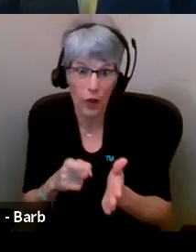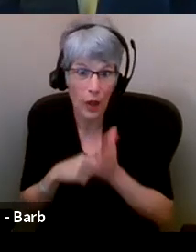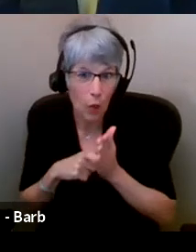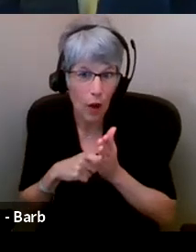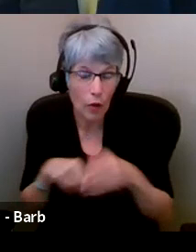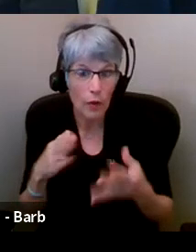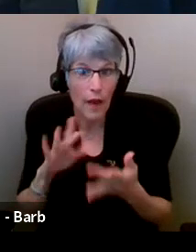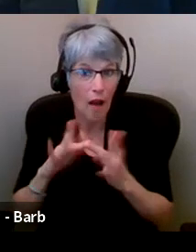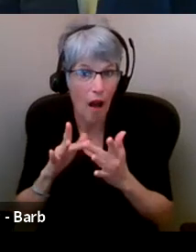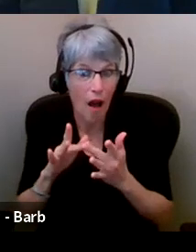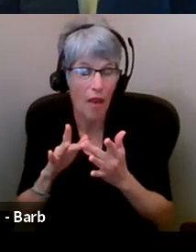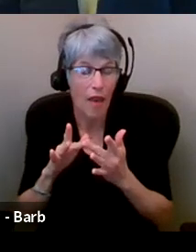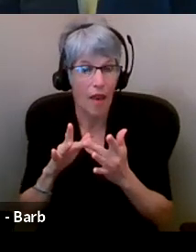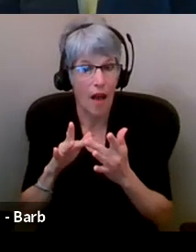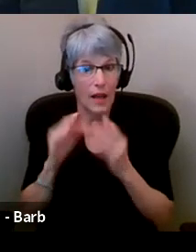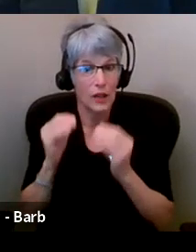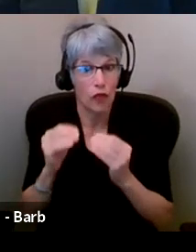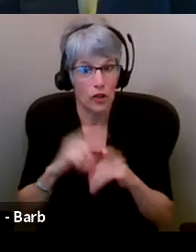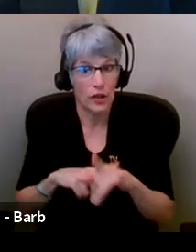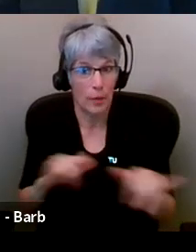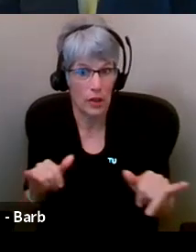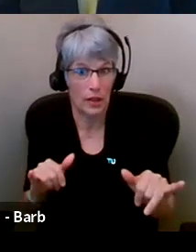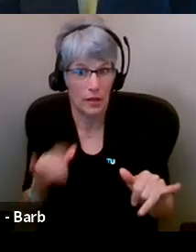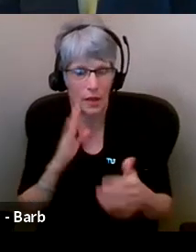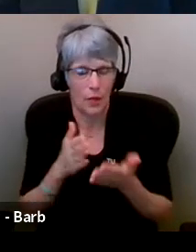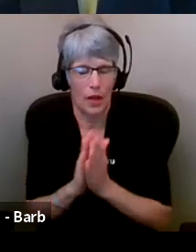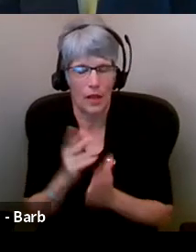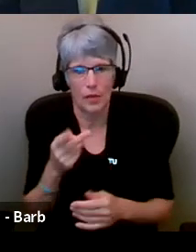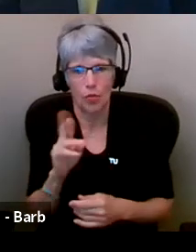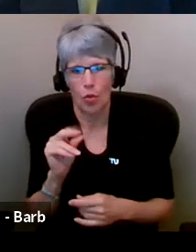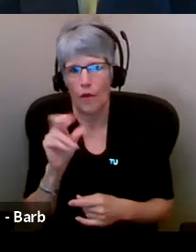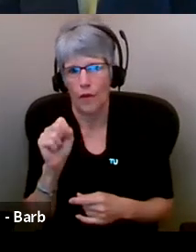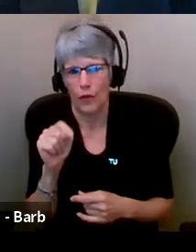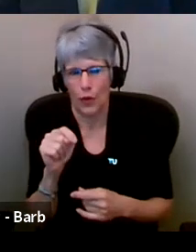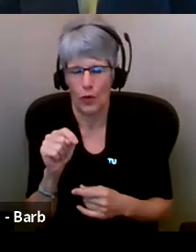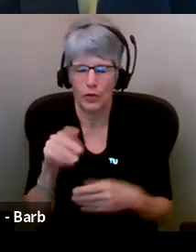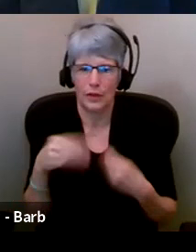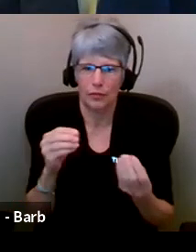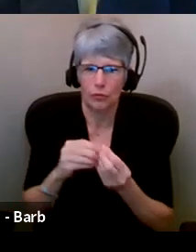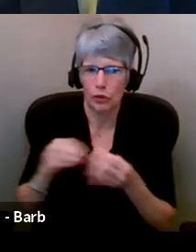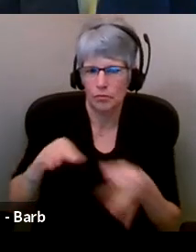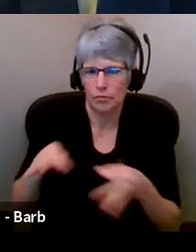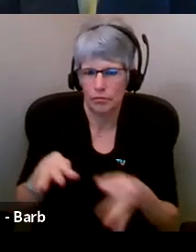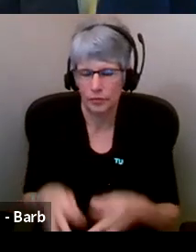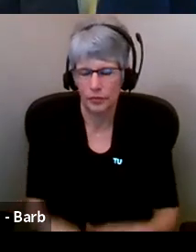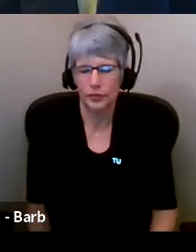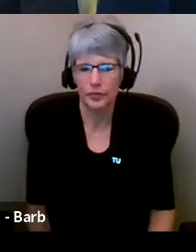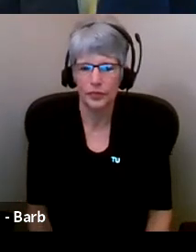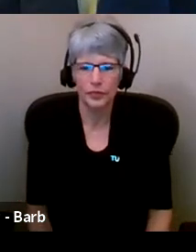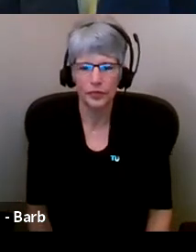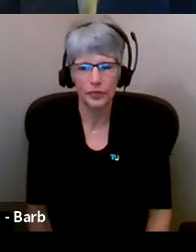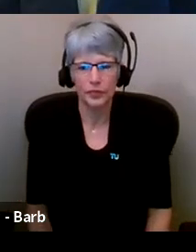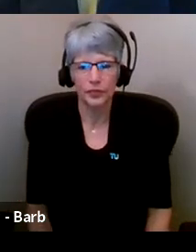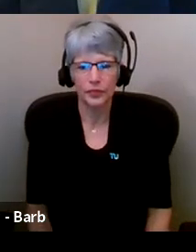online instruction simultaneously? I'll go to Provost Perreault to provide some details in regards to the modality this fall. So we